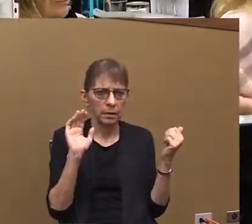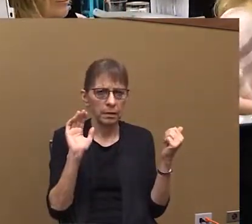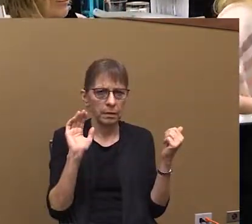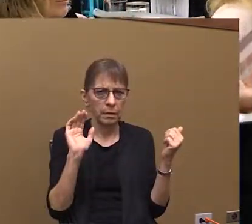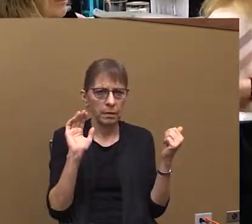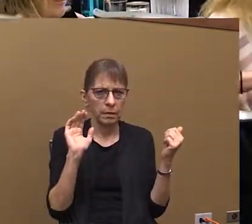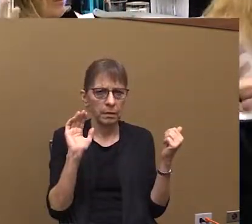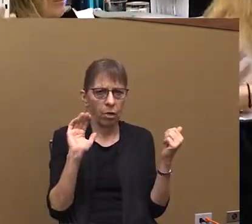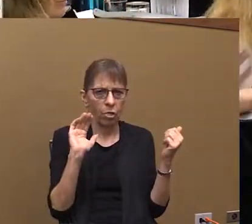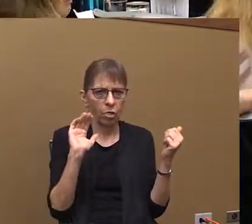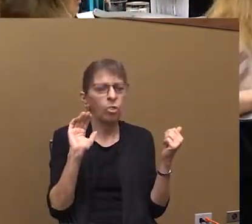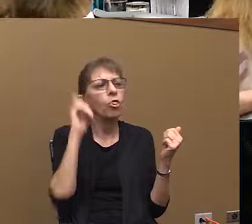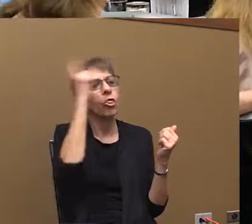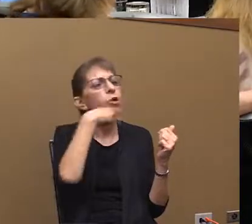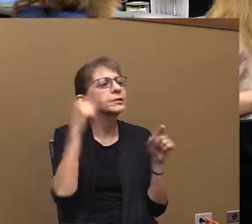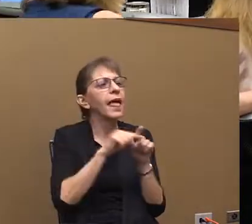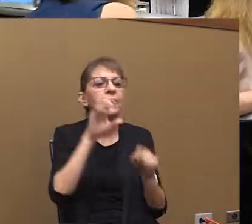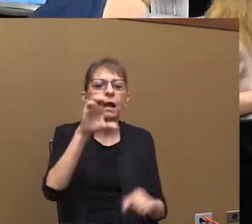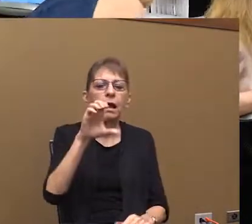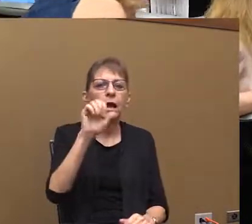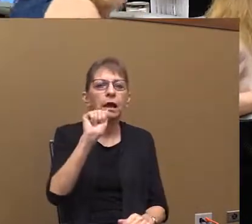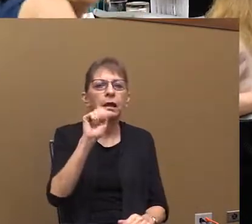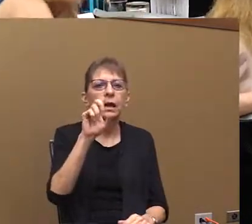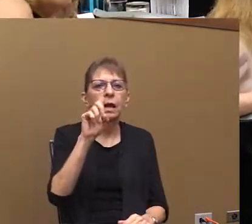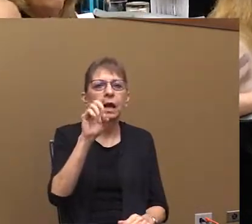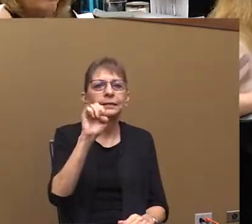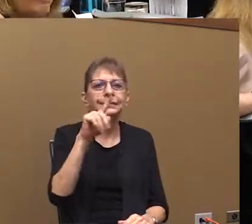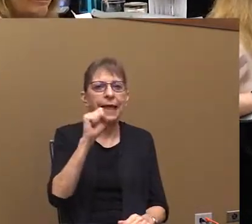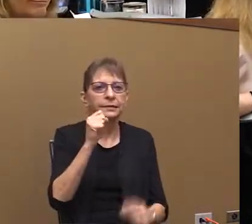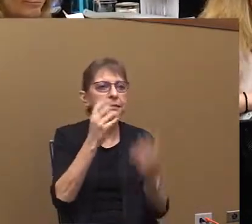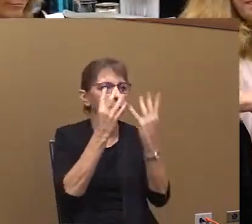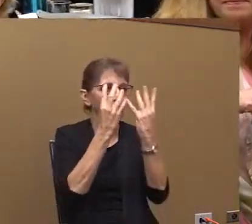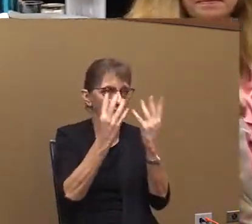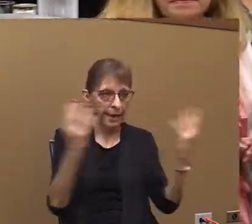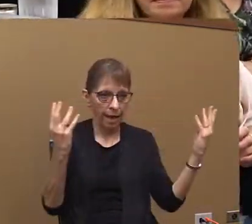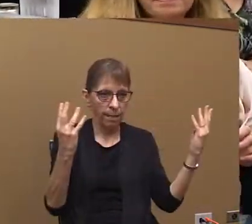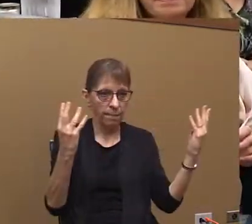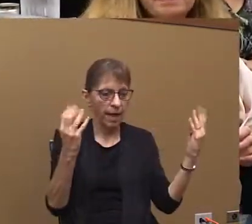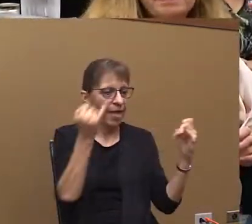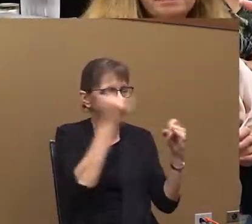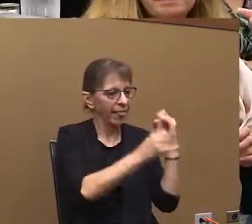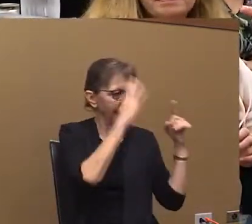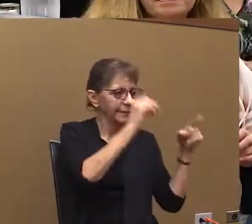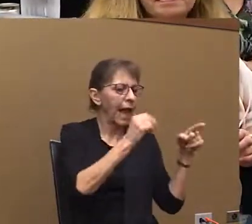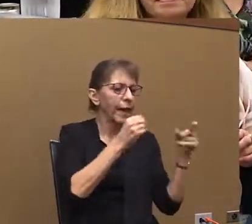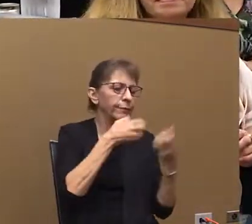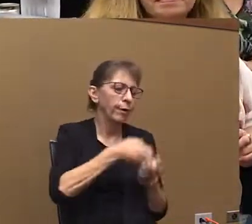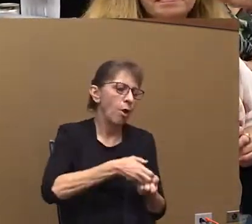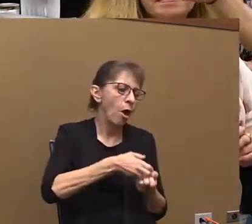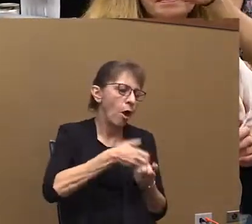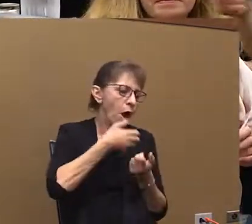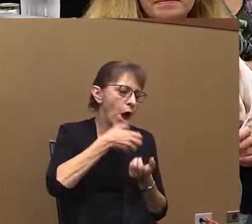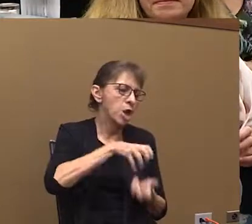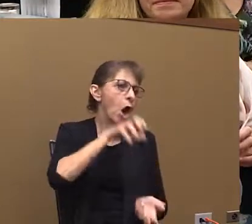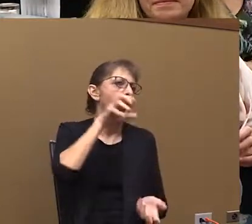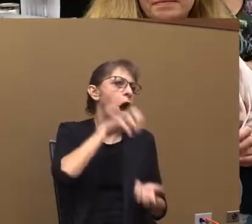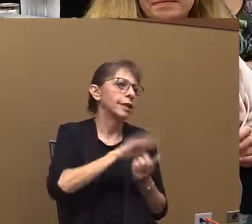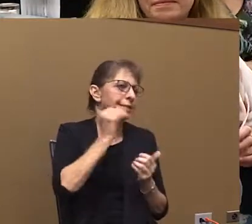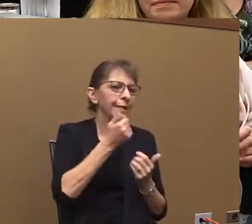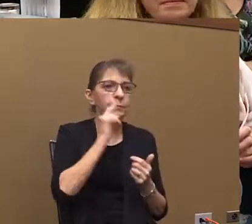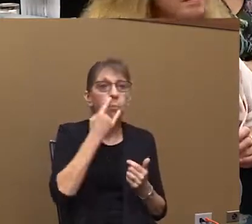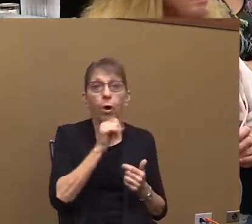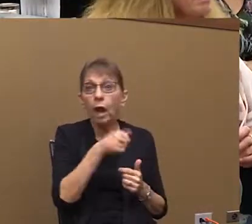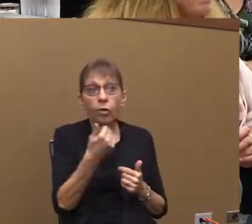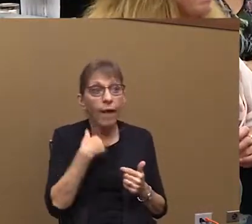cadets, and the last guy in line is yawning, and he seems kind of bored. Anybody else have